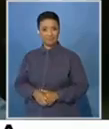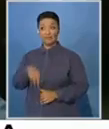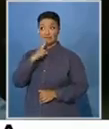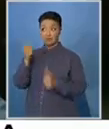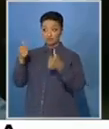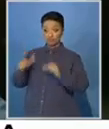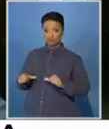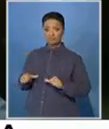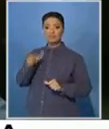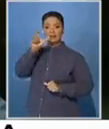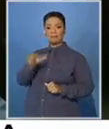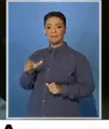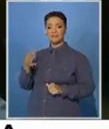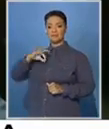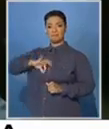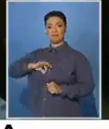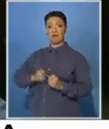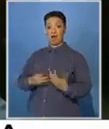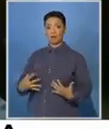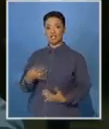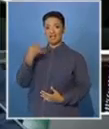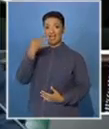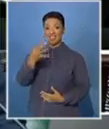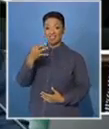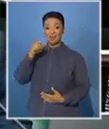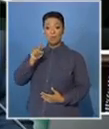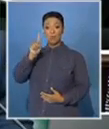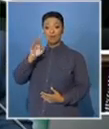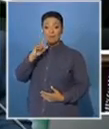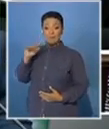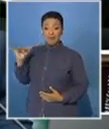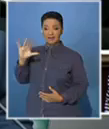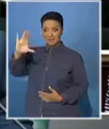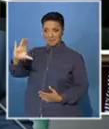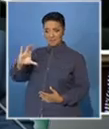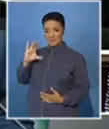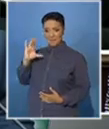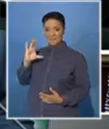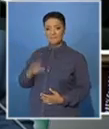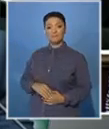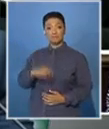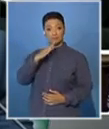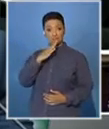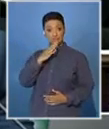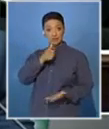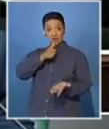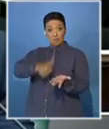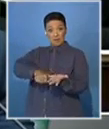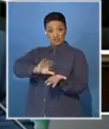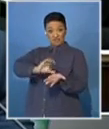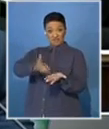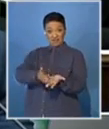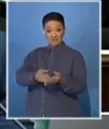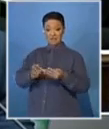somebody stood to benefit 30.1 million. By categorizing him as a member and also applying